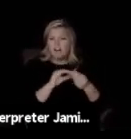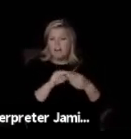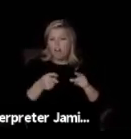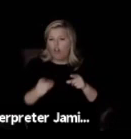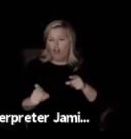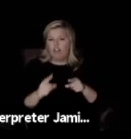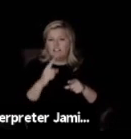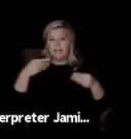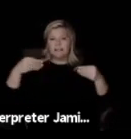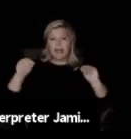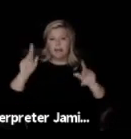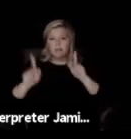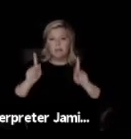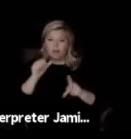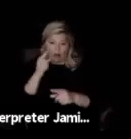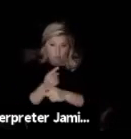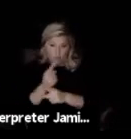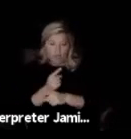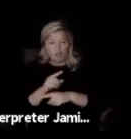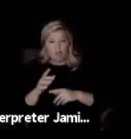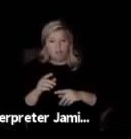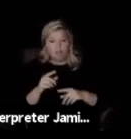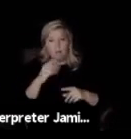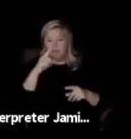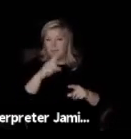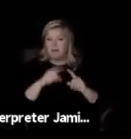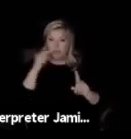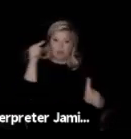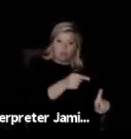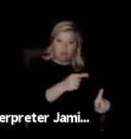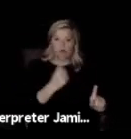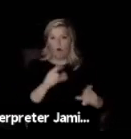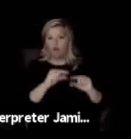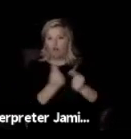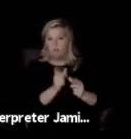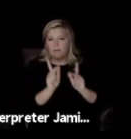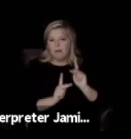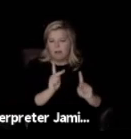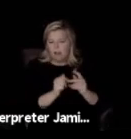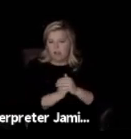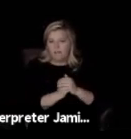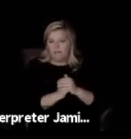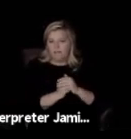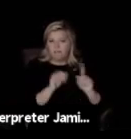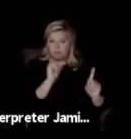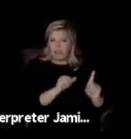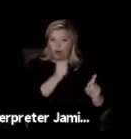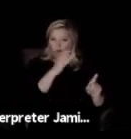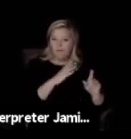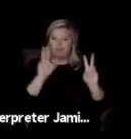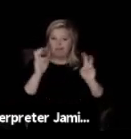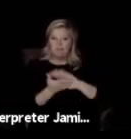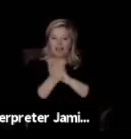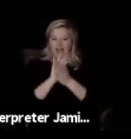salespeople, which was inappropriate, right? So, but nevertheless, she's still perceived as the expert.